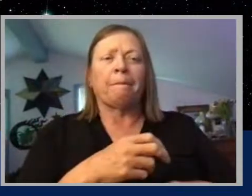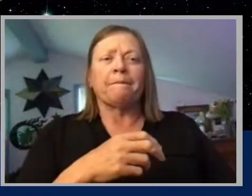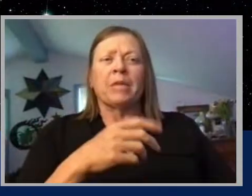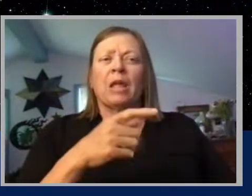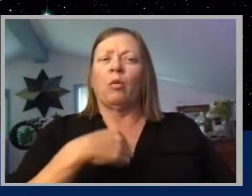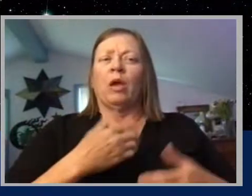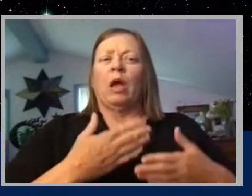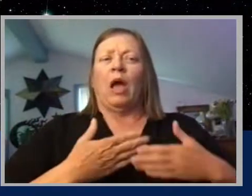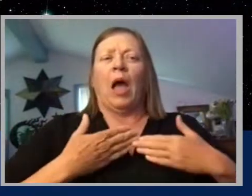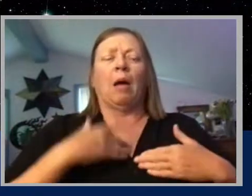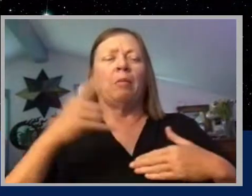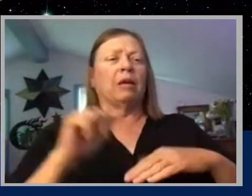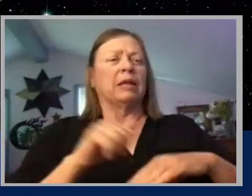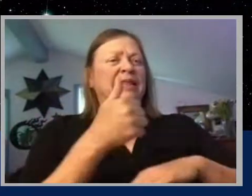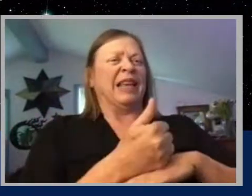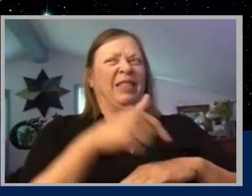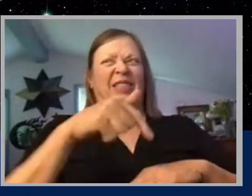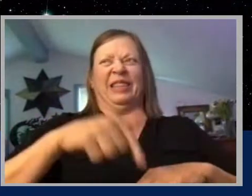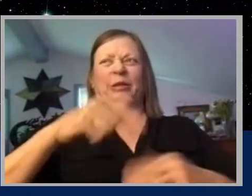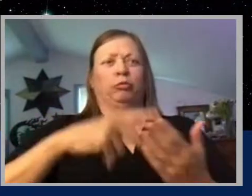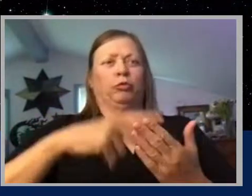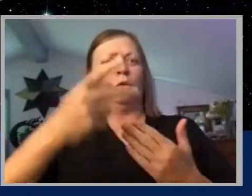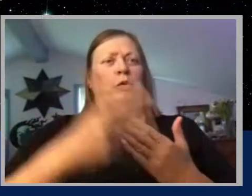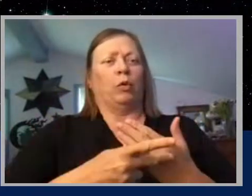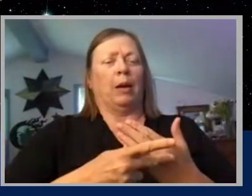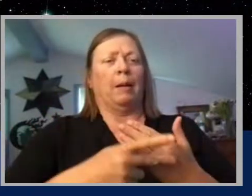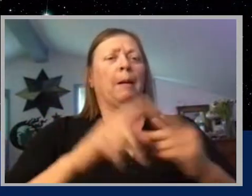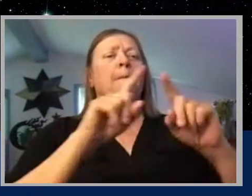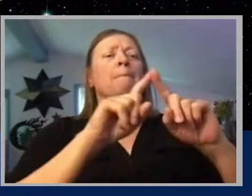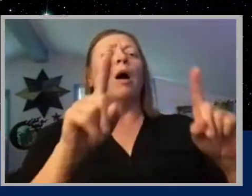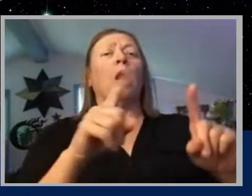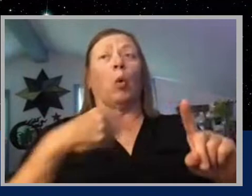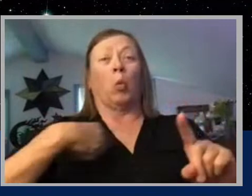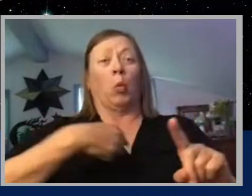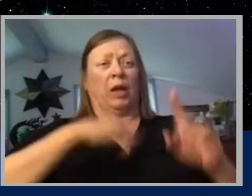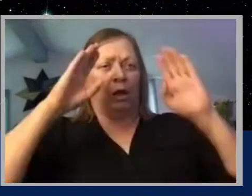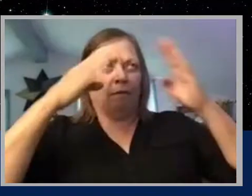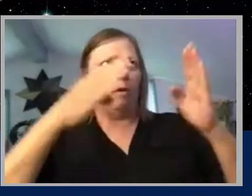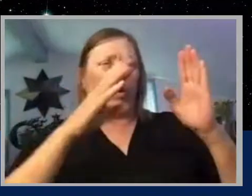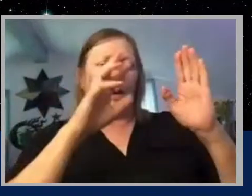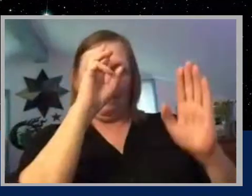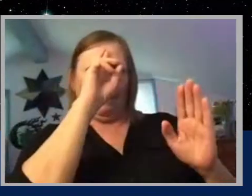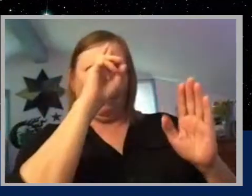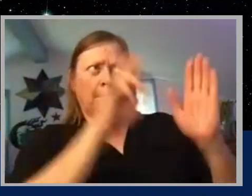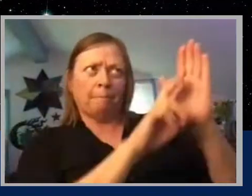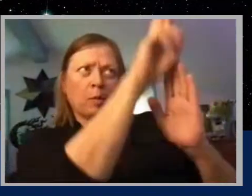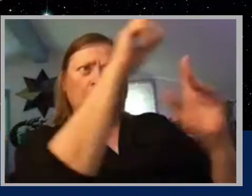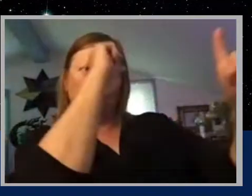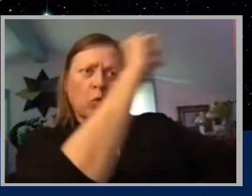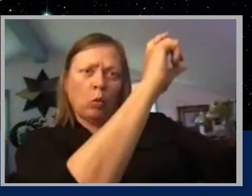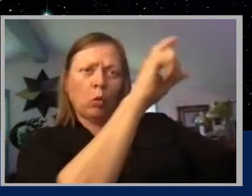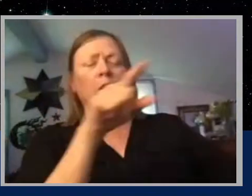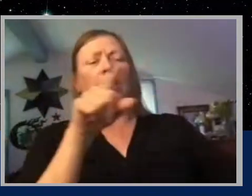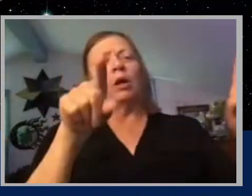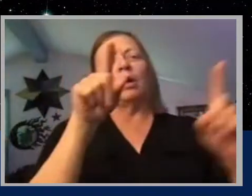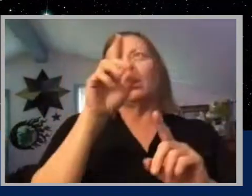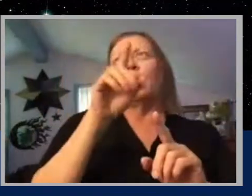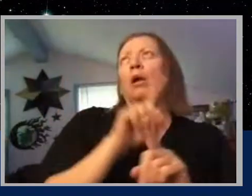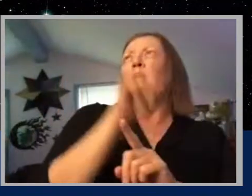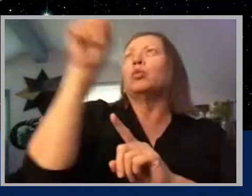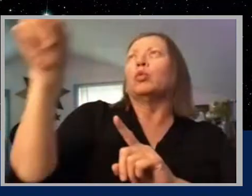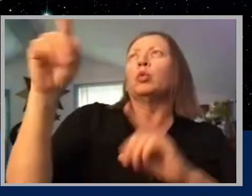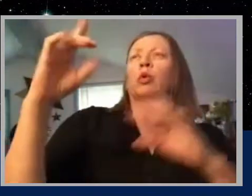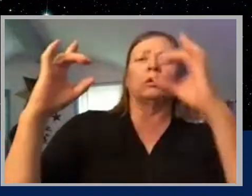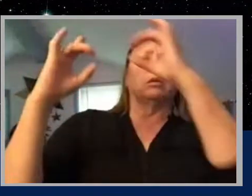have different distances that we have to cover. Gotcha. You say different distances. I'm sitting here saying, like, well, some of